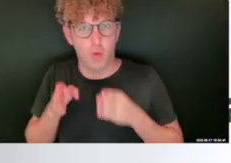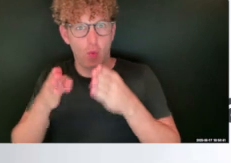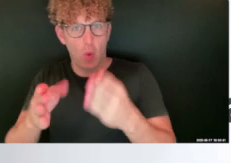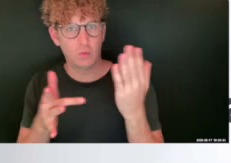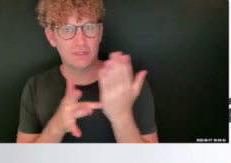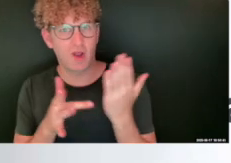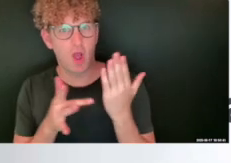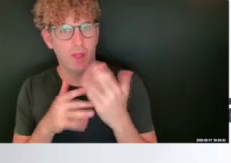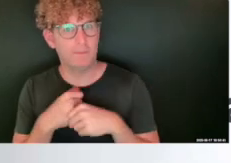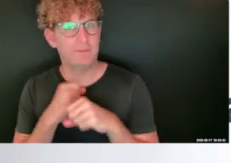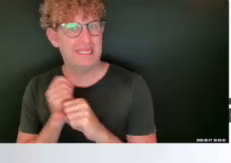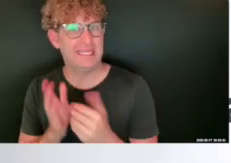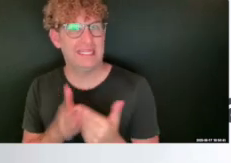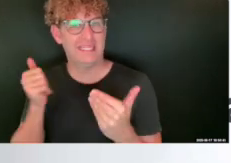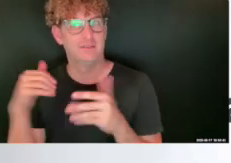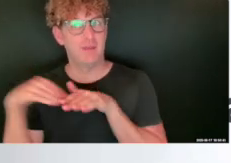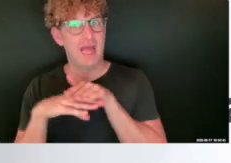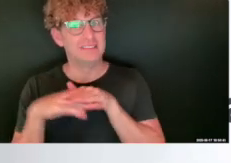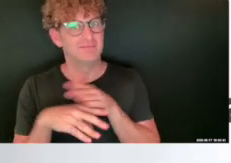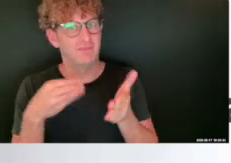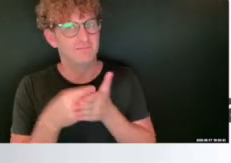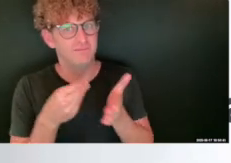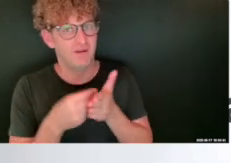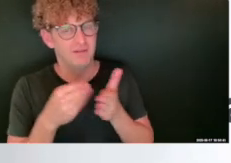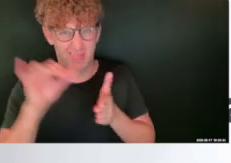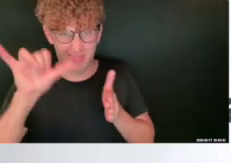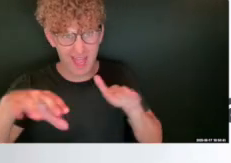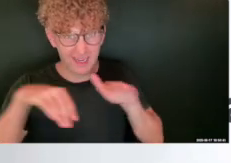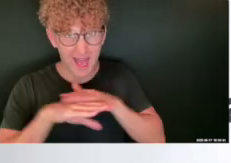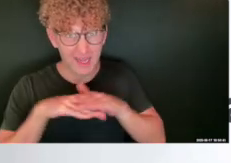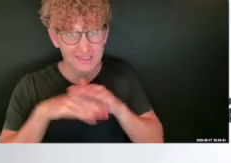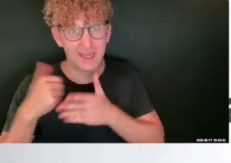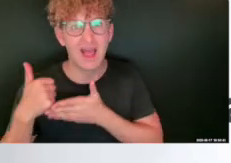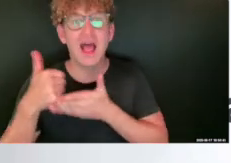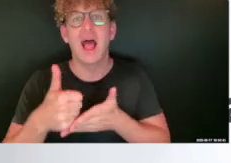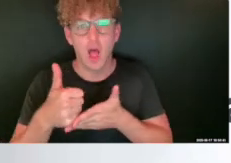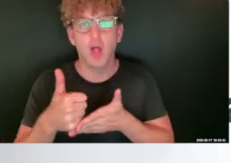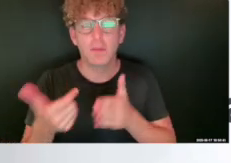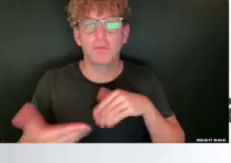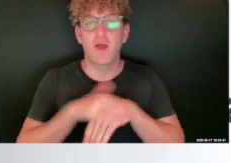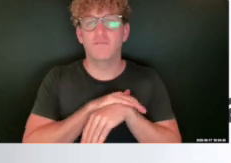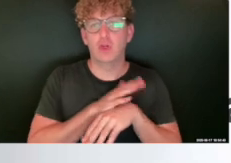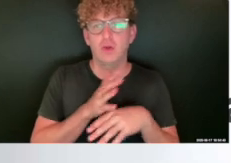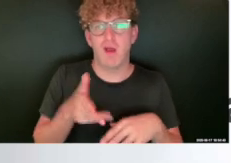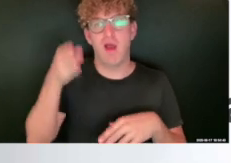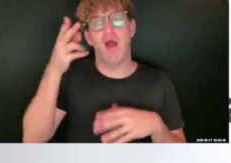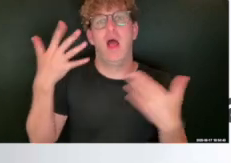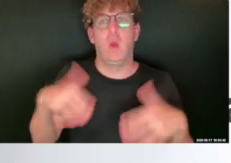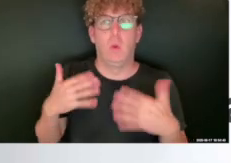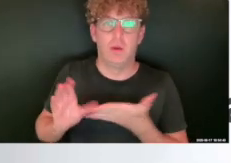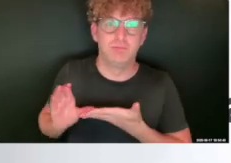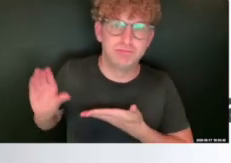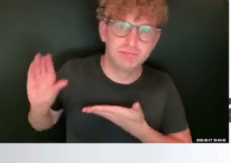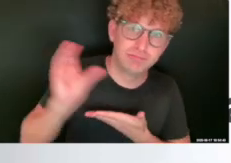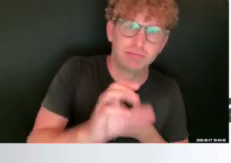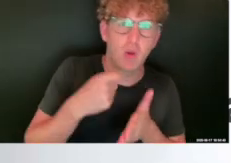700 businesses and fleets. CORE has also made it a priority to invest in priority populations, including